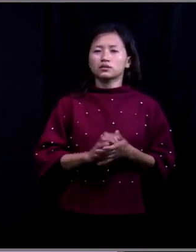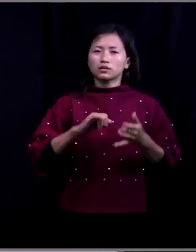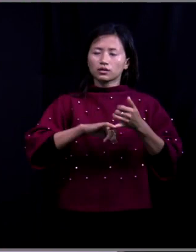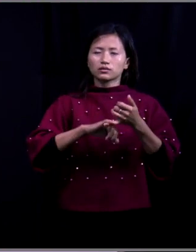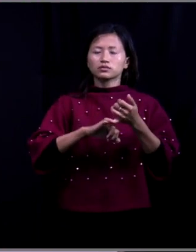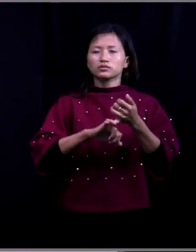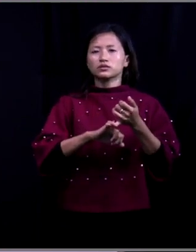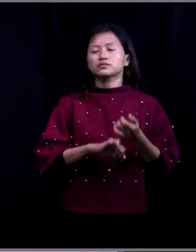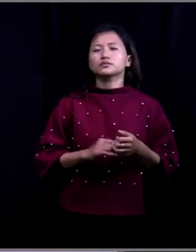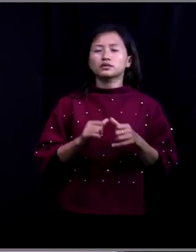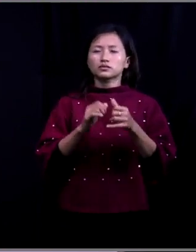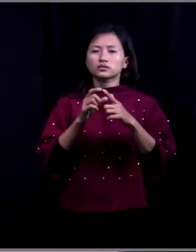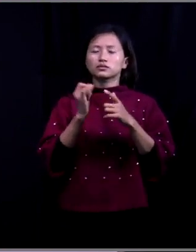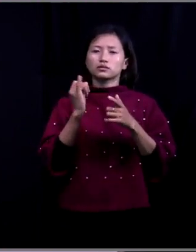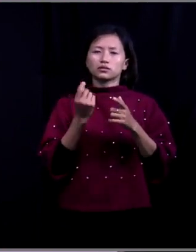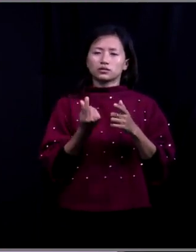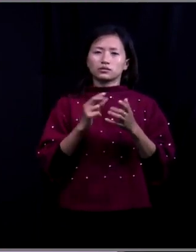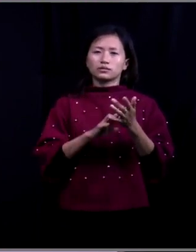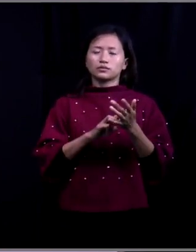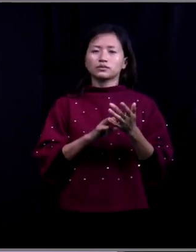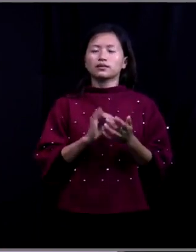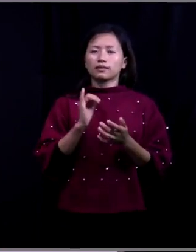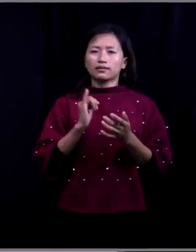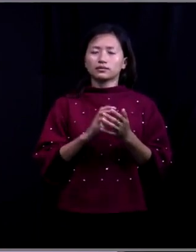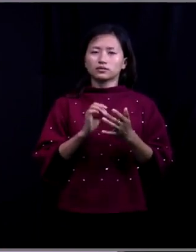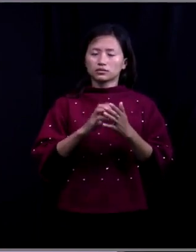ions and we have chloride ions.